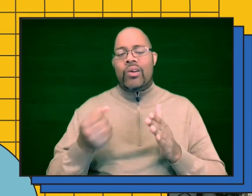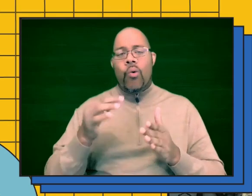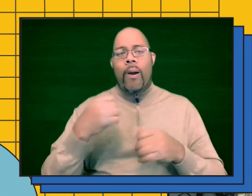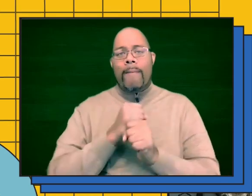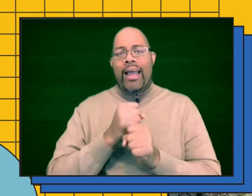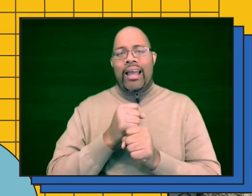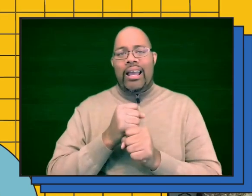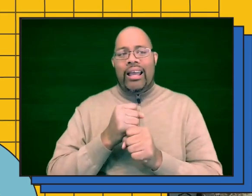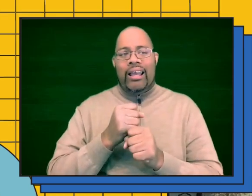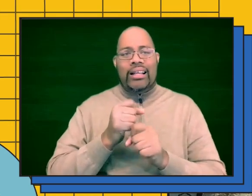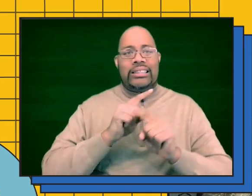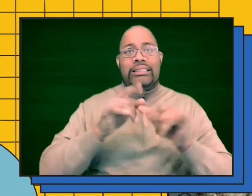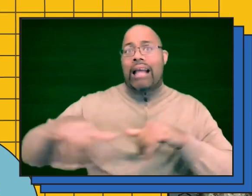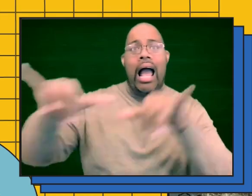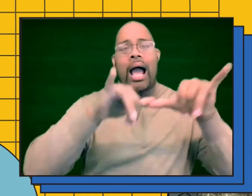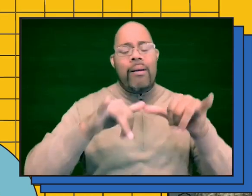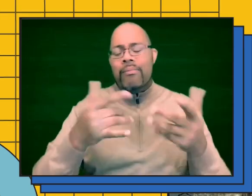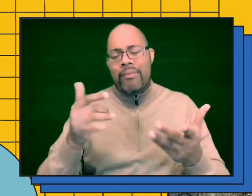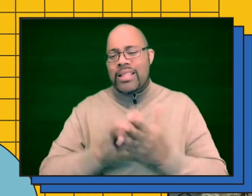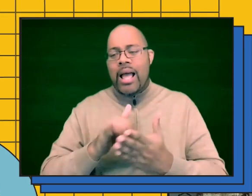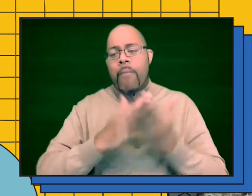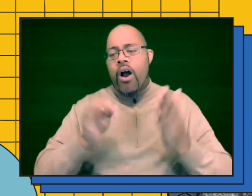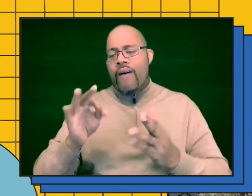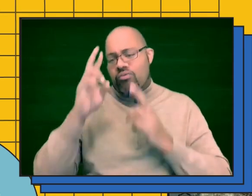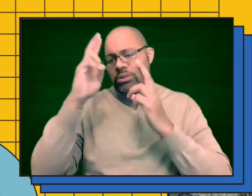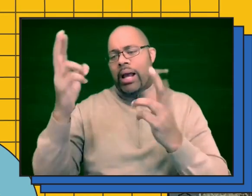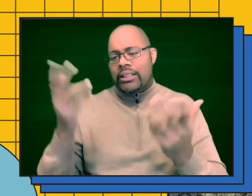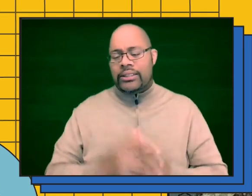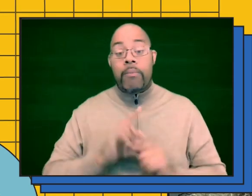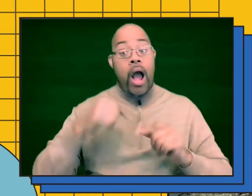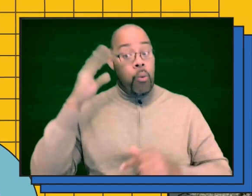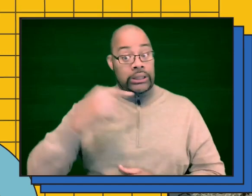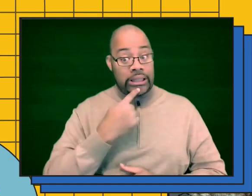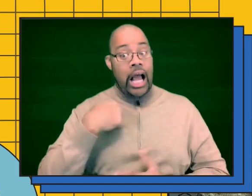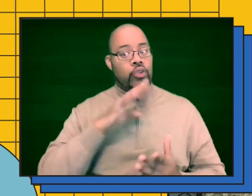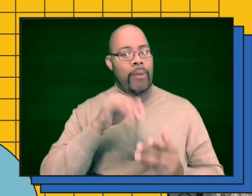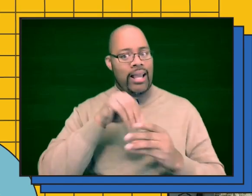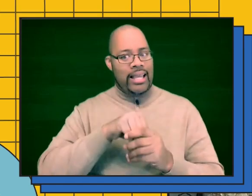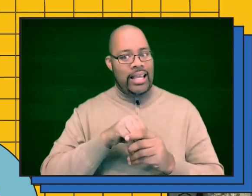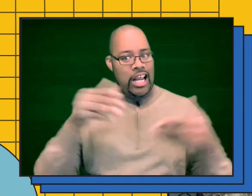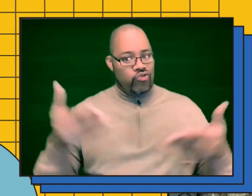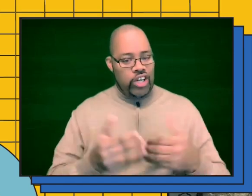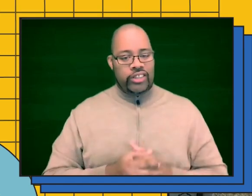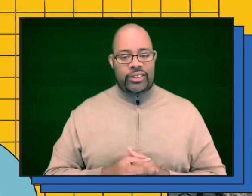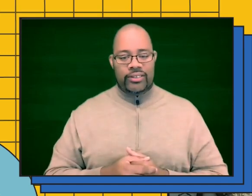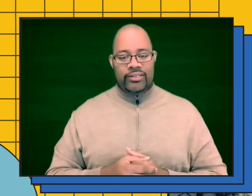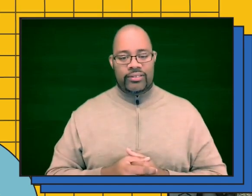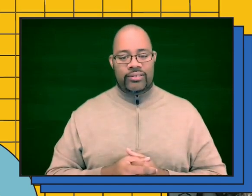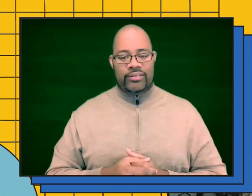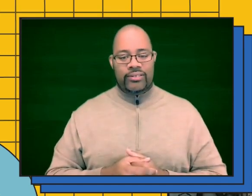made interchangeable, and that's actually part of the dignity of it. But I will say, and I do talk about this in the